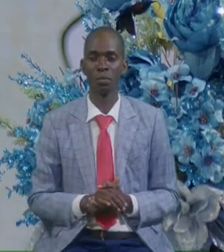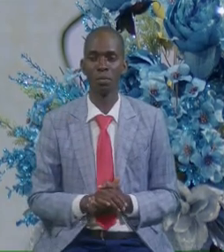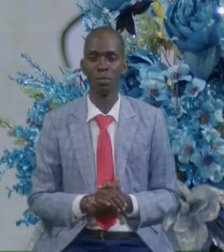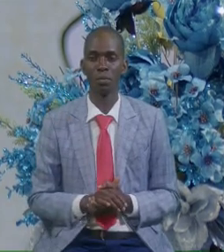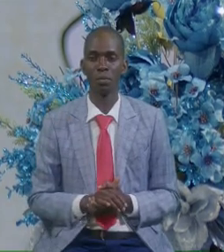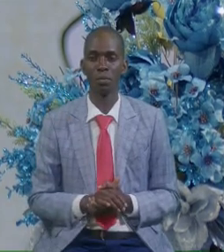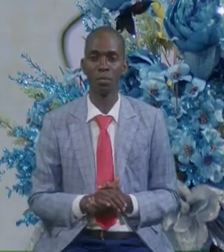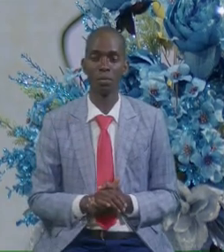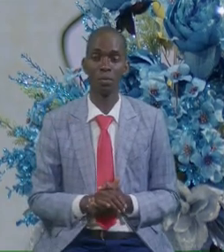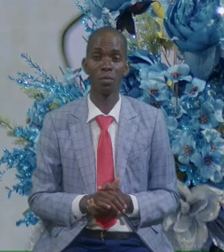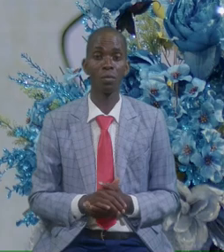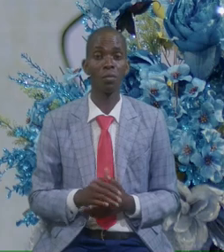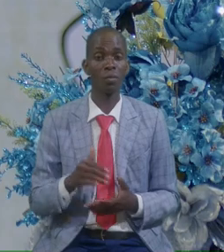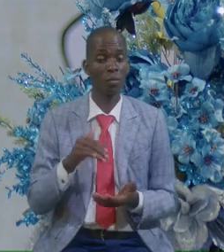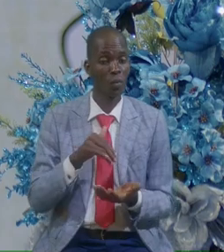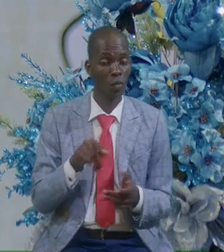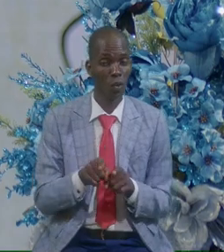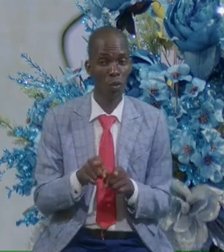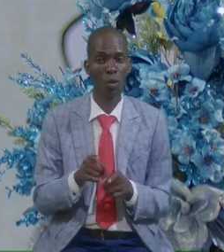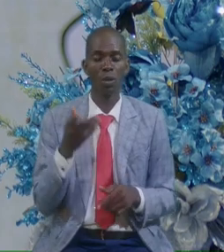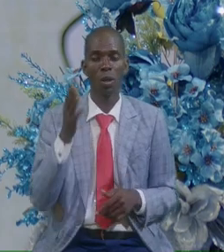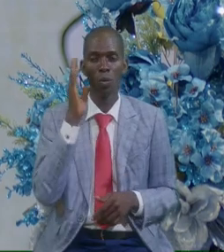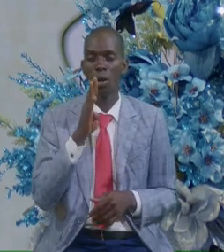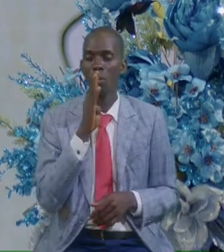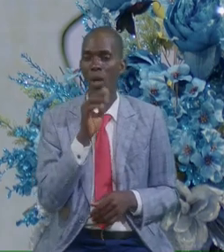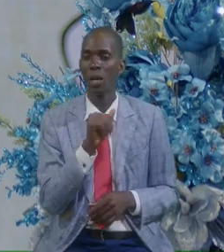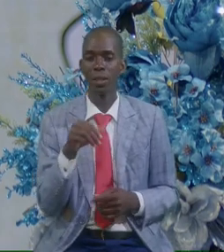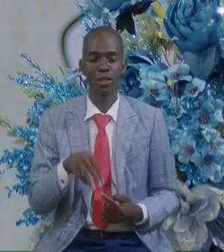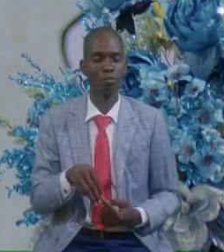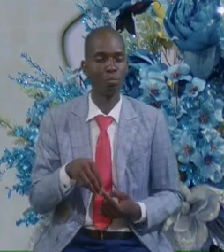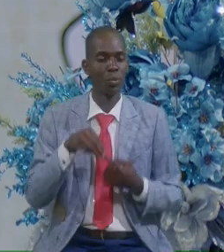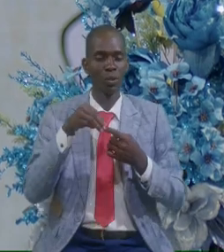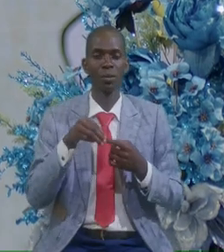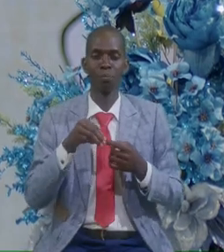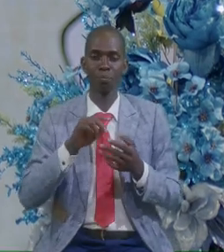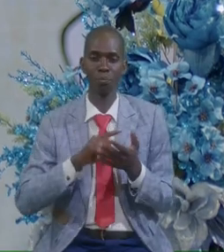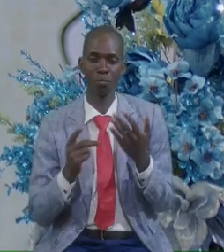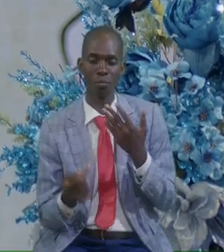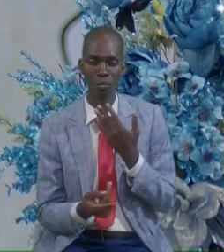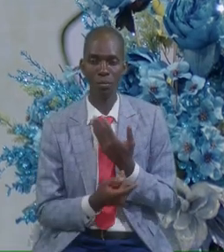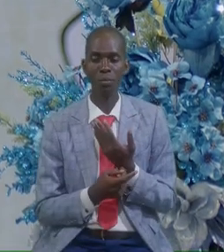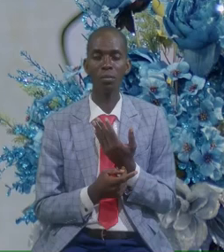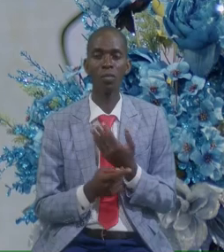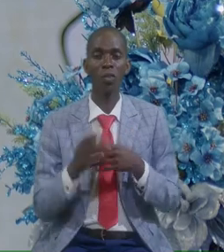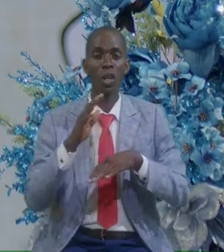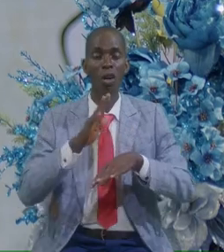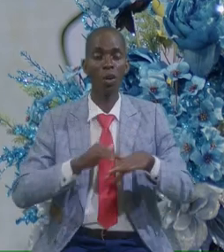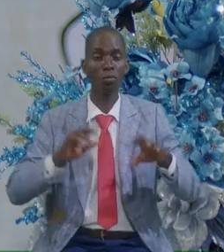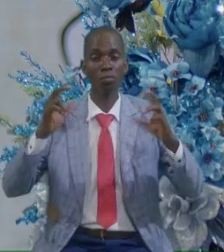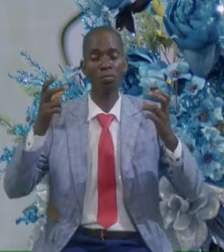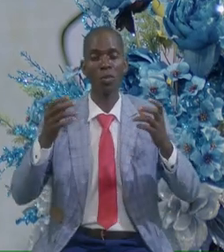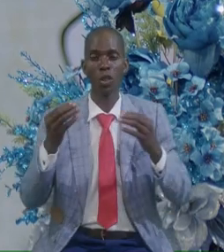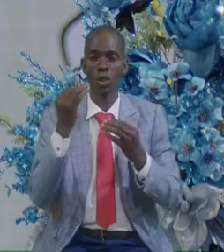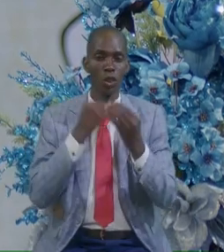Again, there will be a special meeting, lunch hour with Jesus, for all those who gave their life